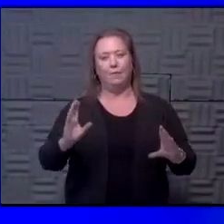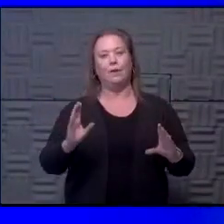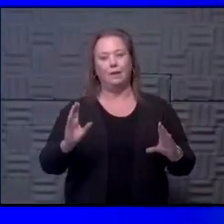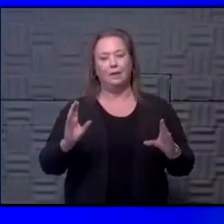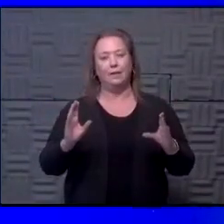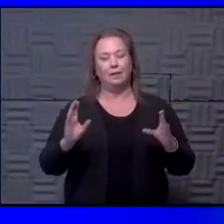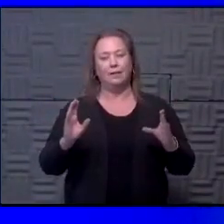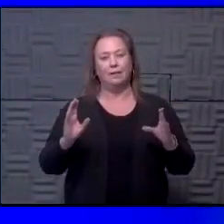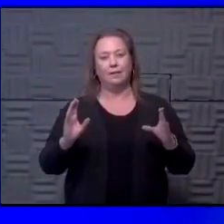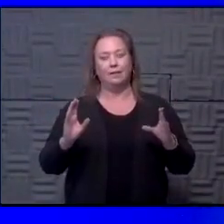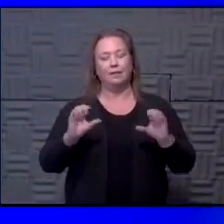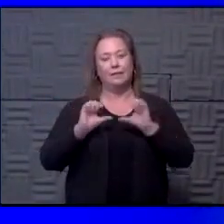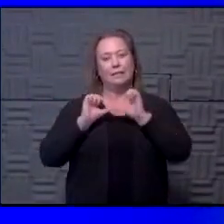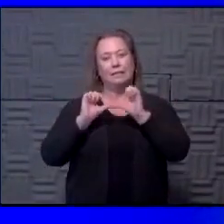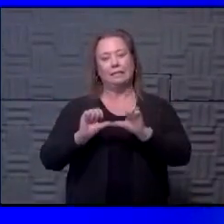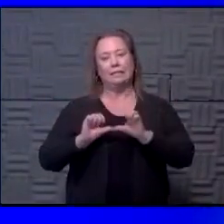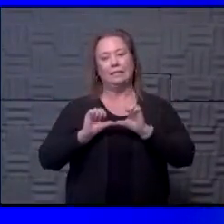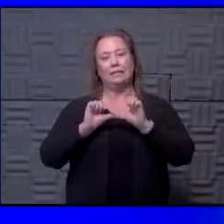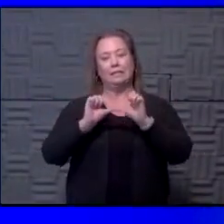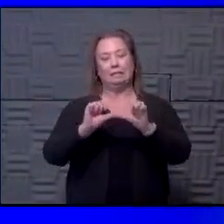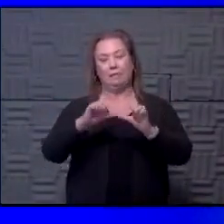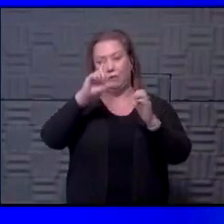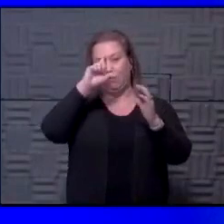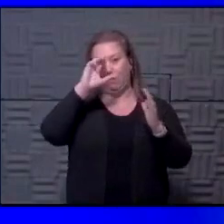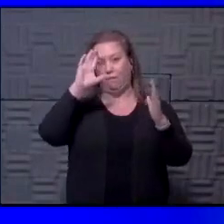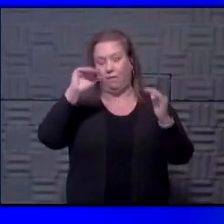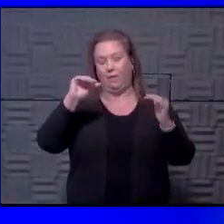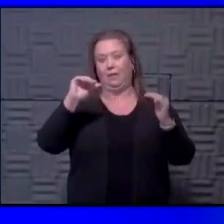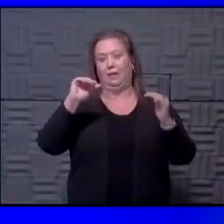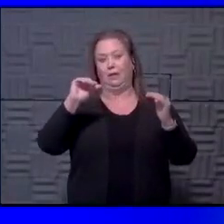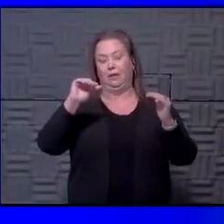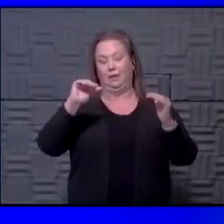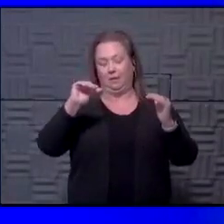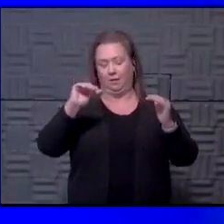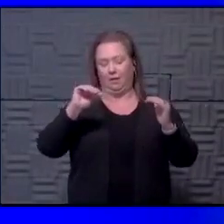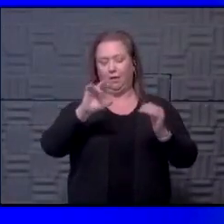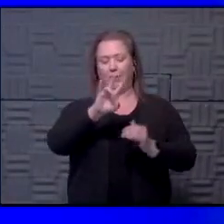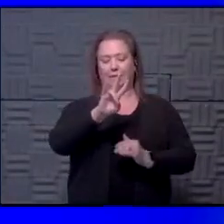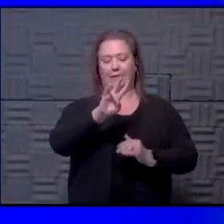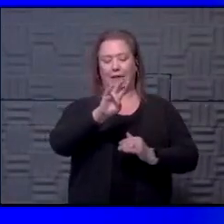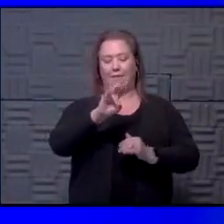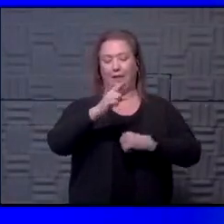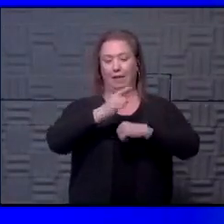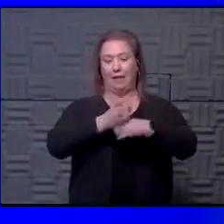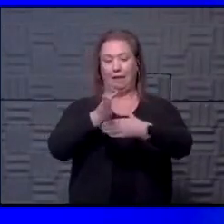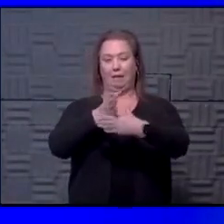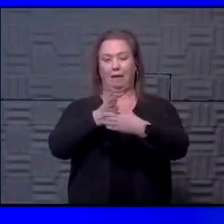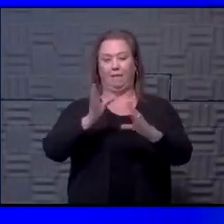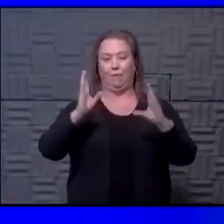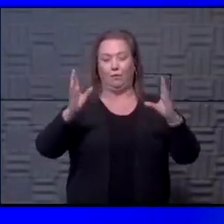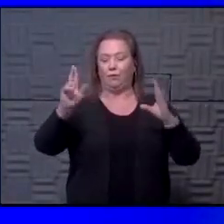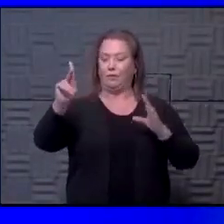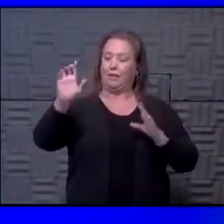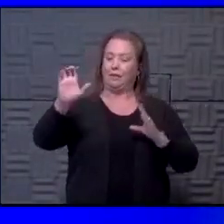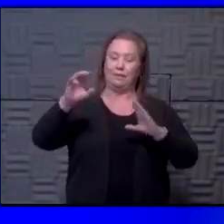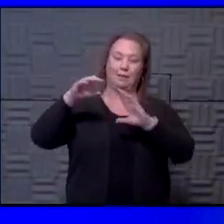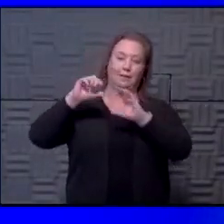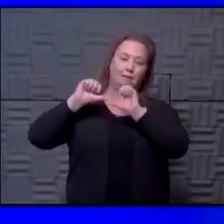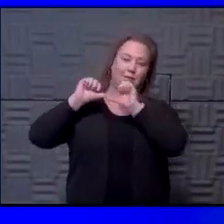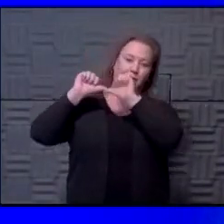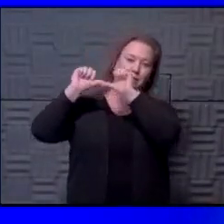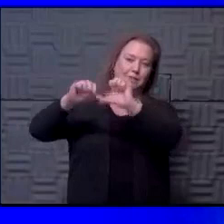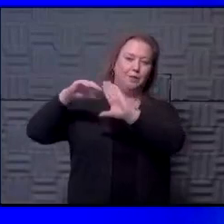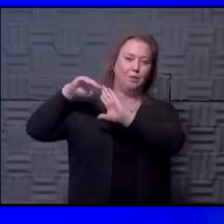and continue to hopefully cause our rolling 7-day average in the Kansas City area to be going